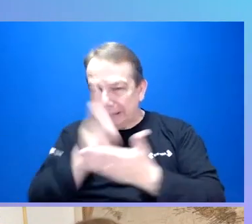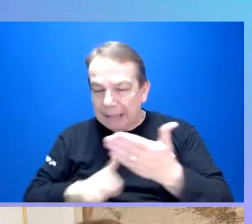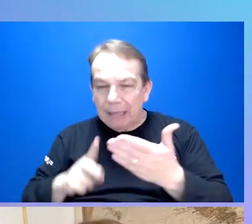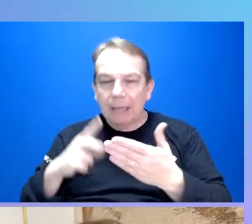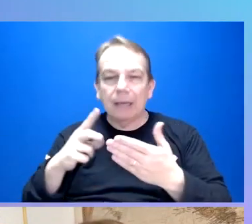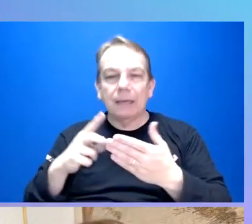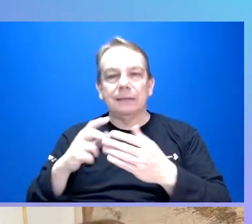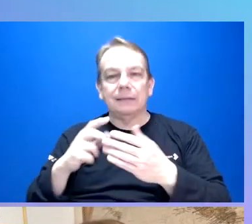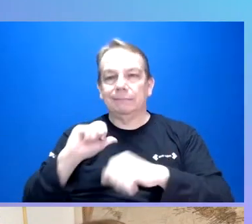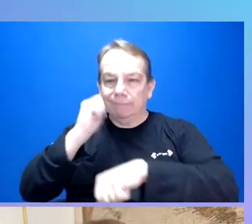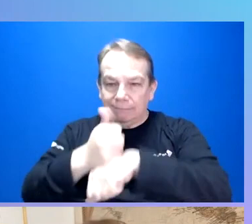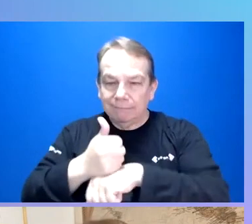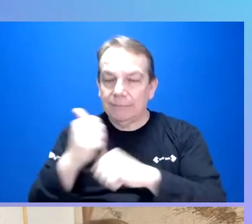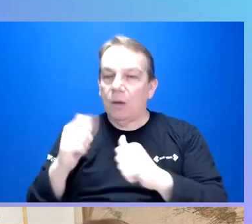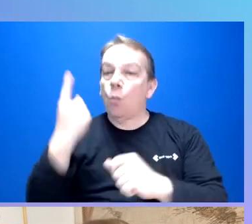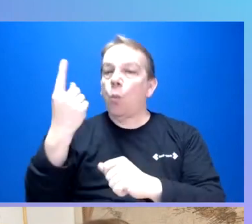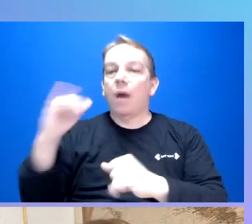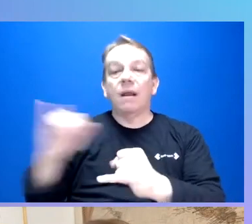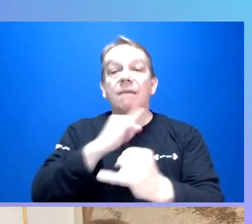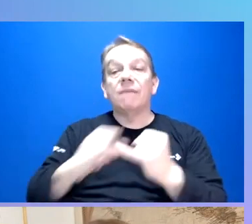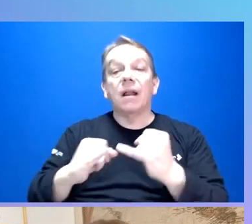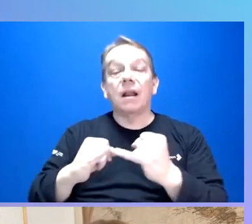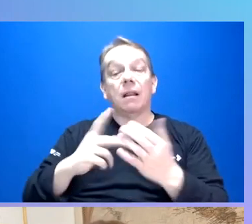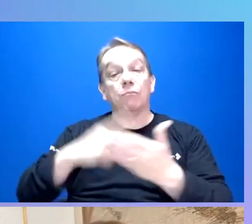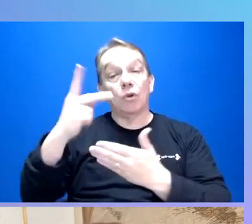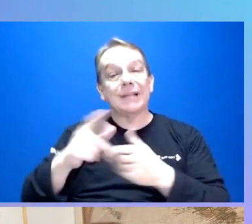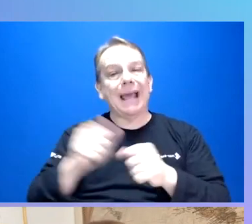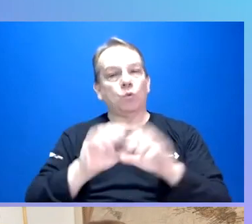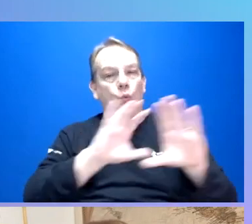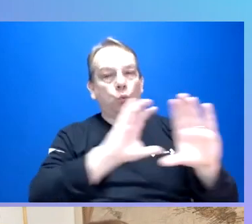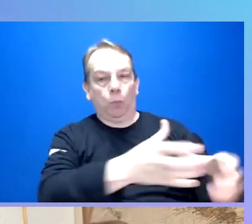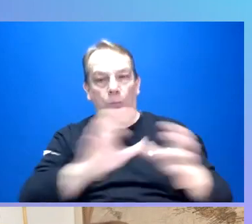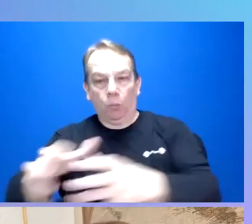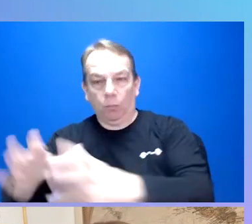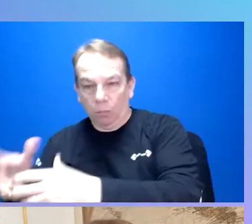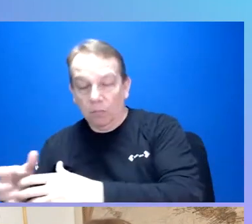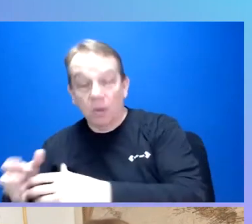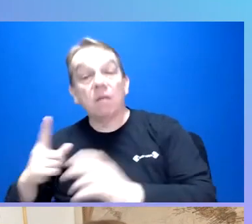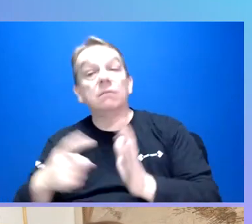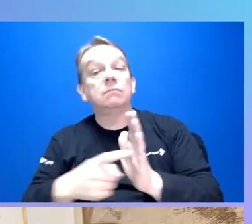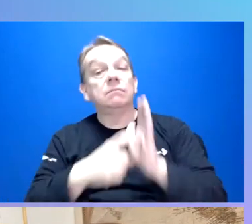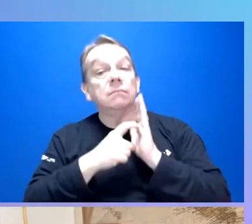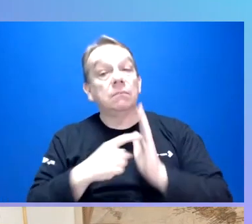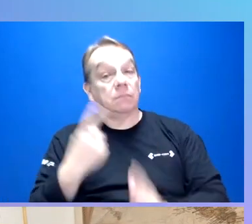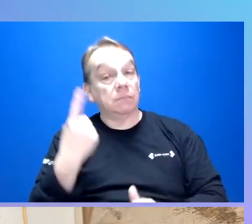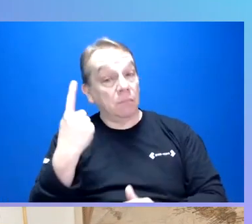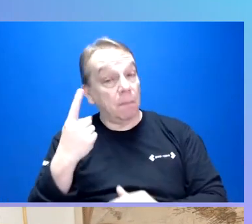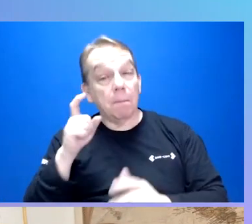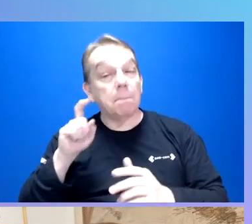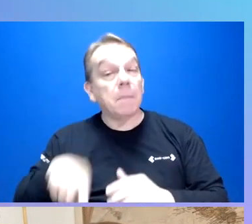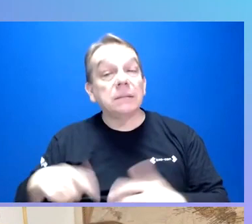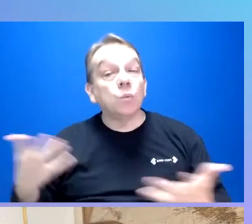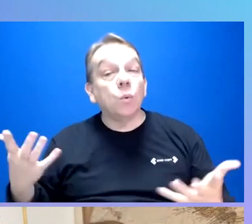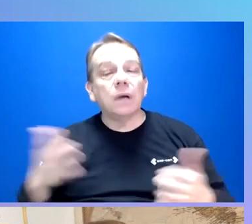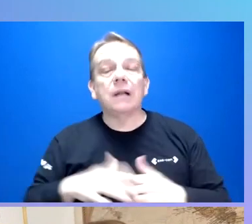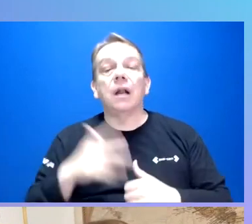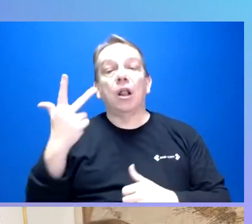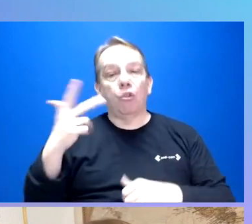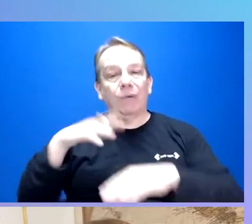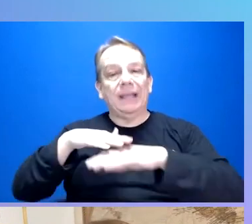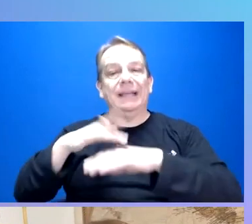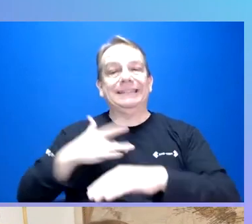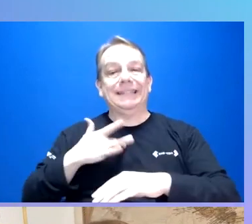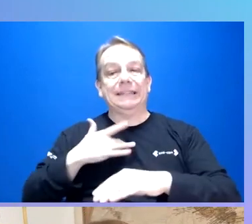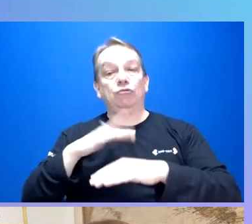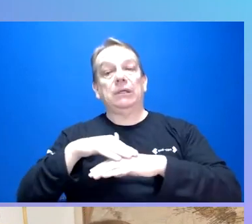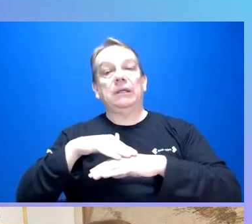prototype one final project working in groups. And the only criterion is that their final project has to have 3 sensory modalities